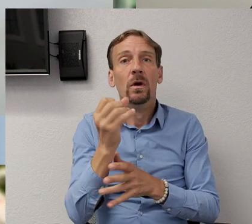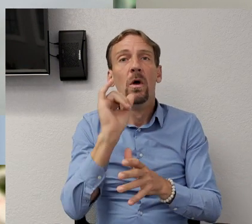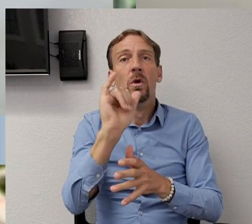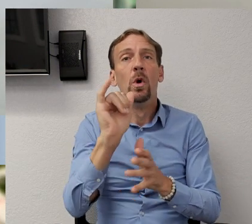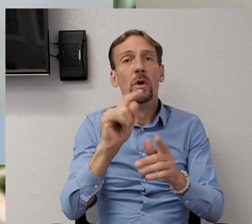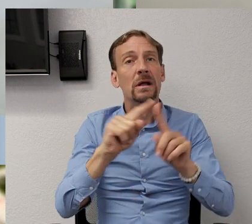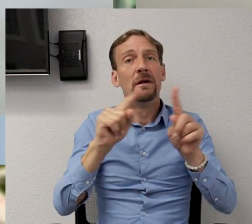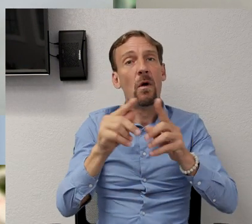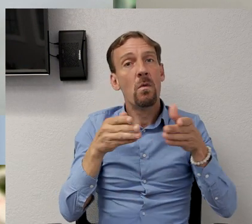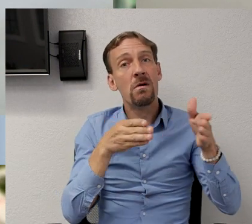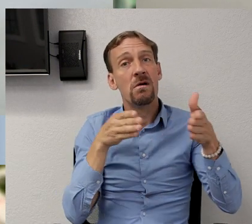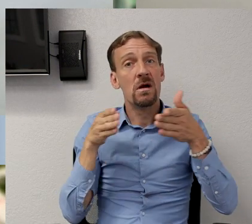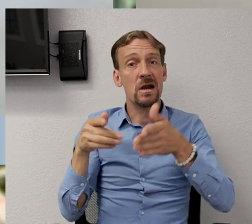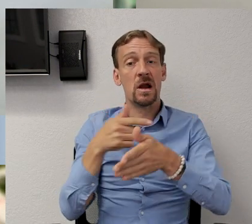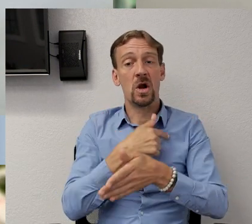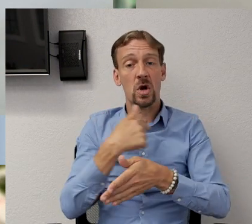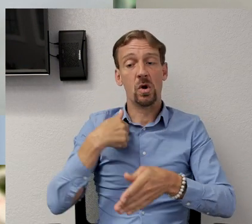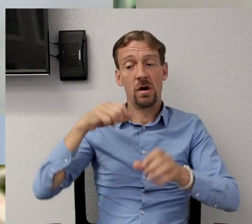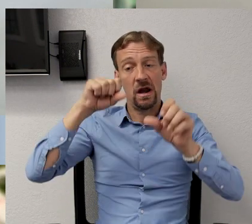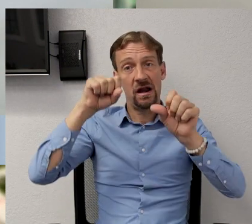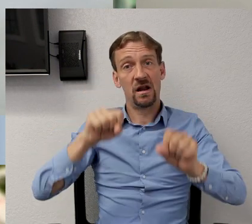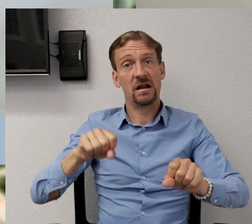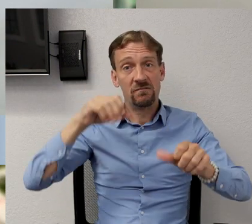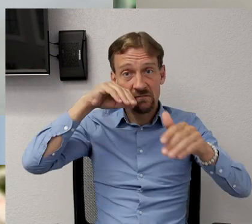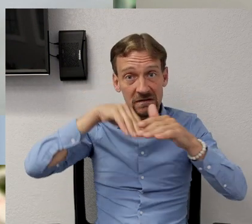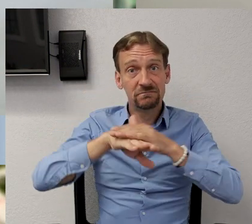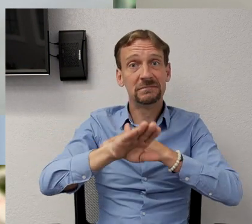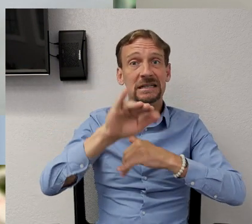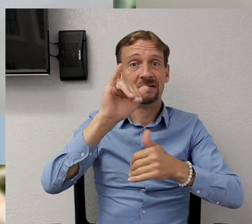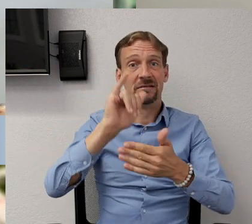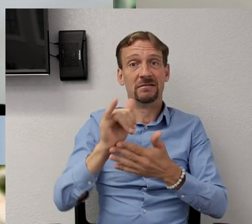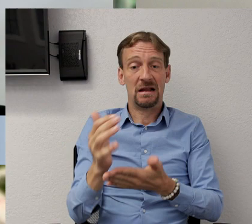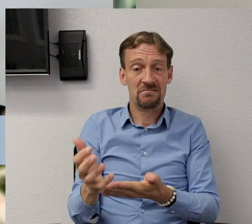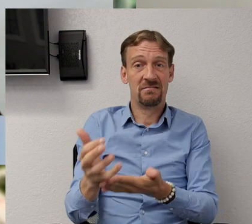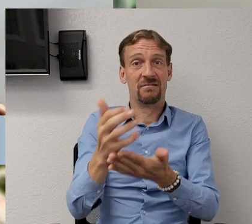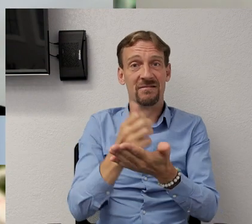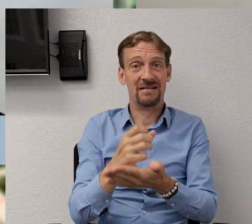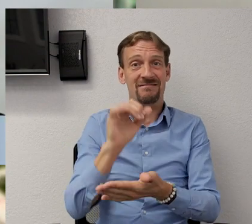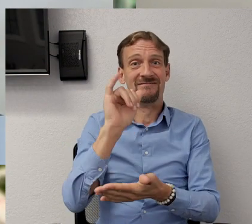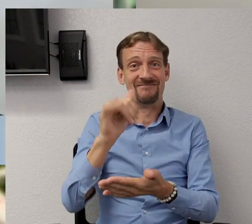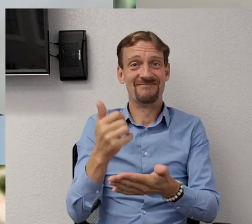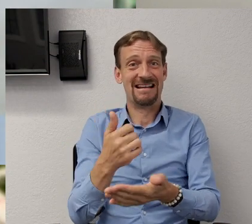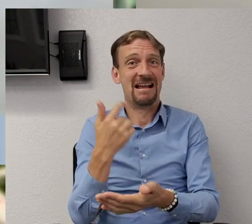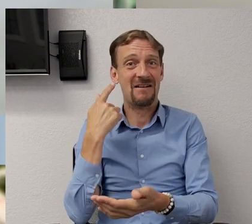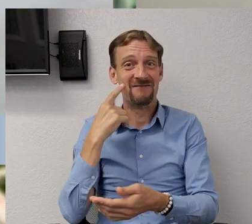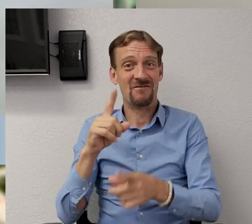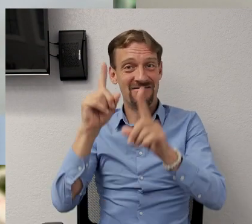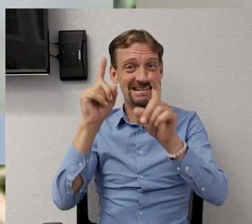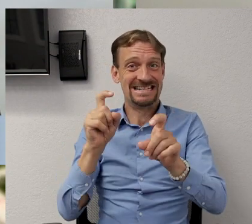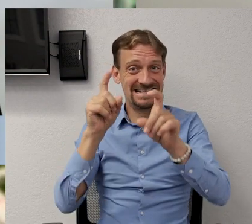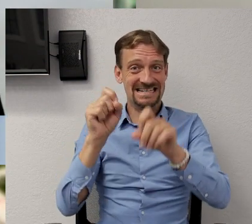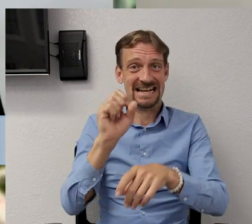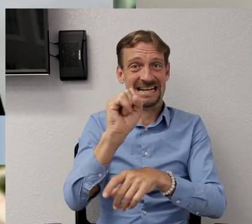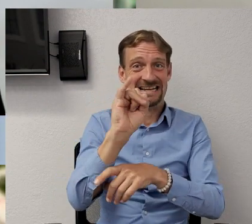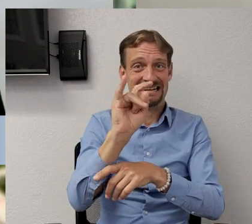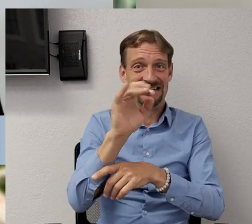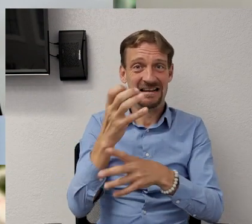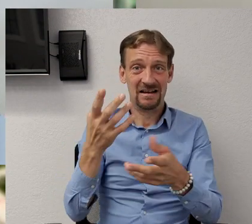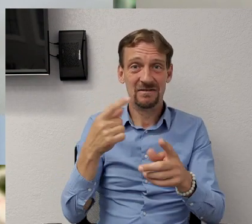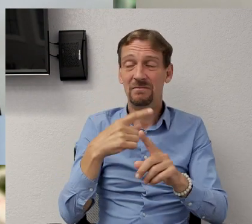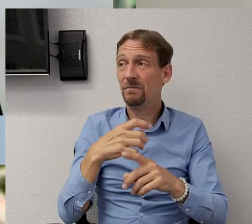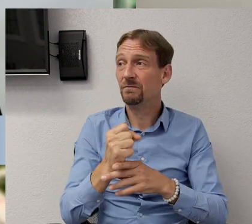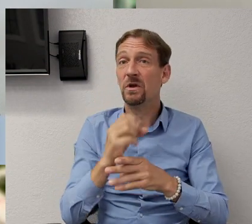the ways in which you come into that specimen collection site. And expense has nothing to do with it. No, although as